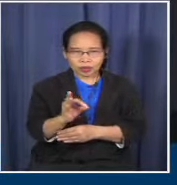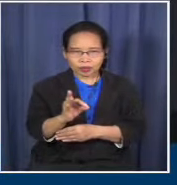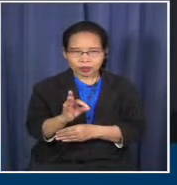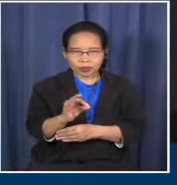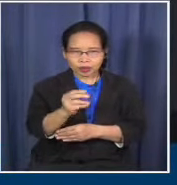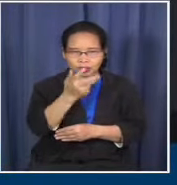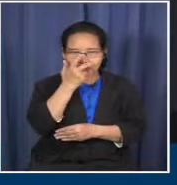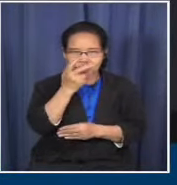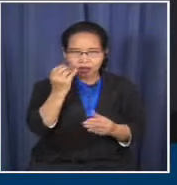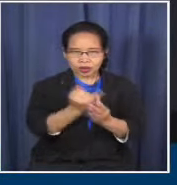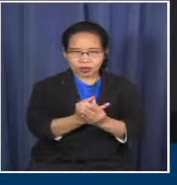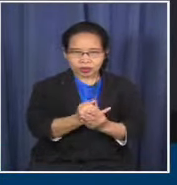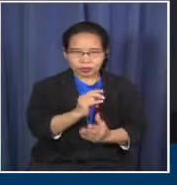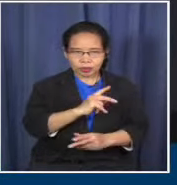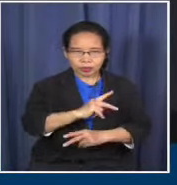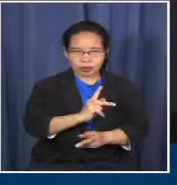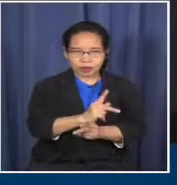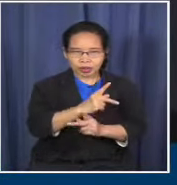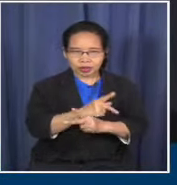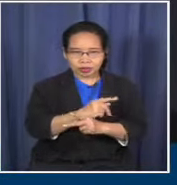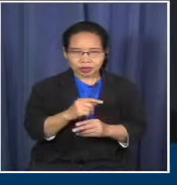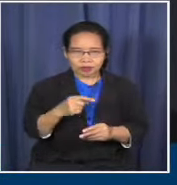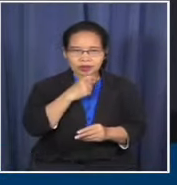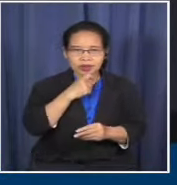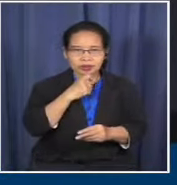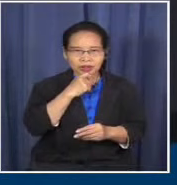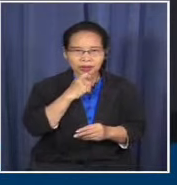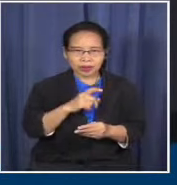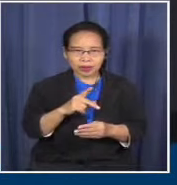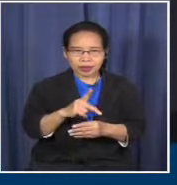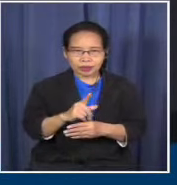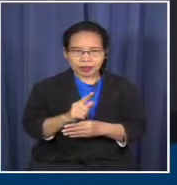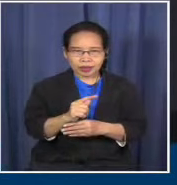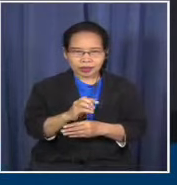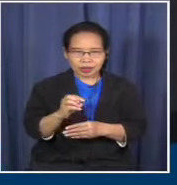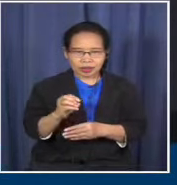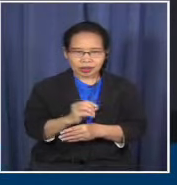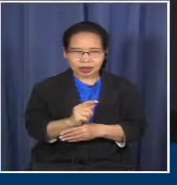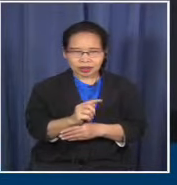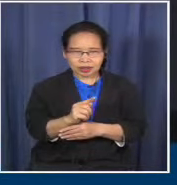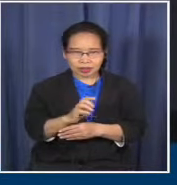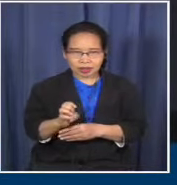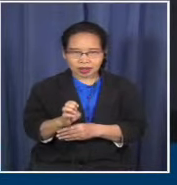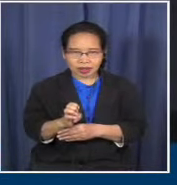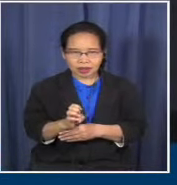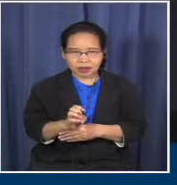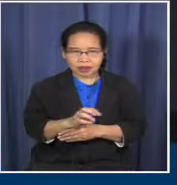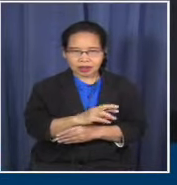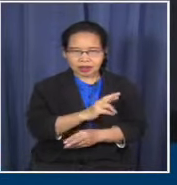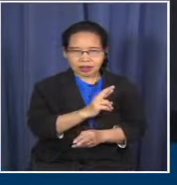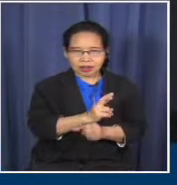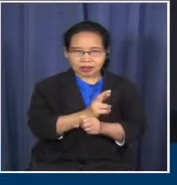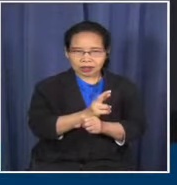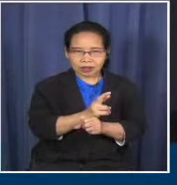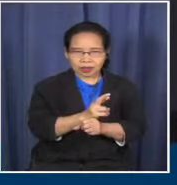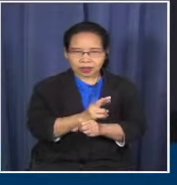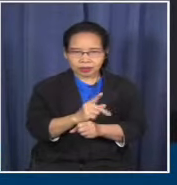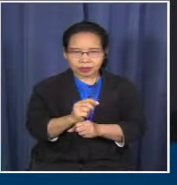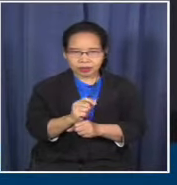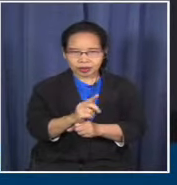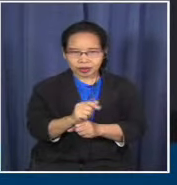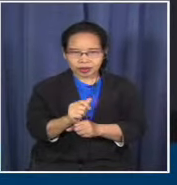oxygen include the production of steel, plastics, and textiles, rocket propellant, oxygen